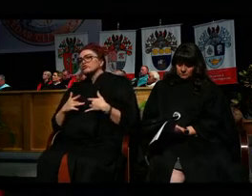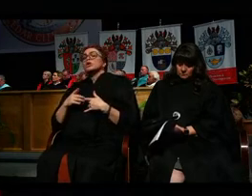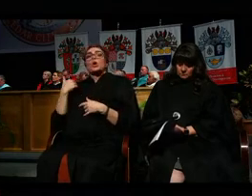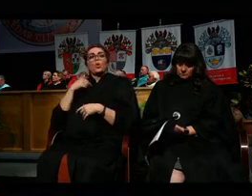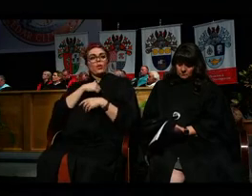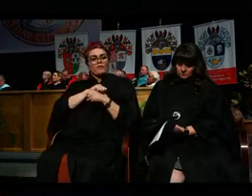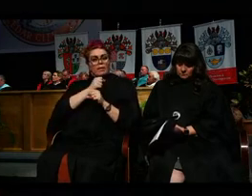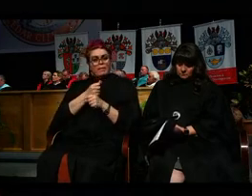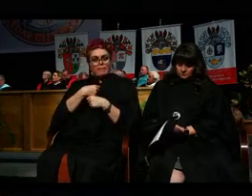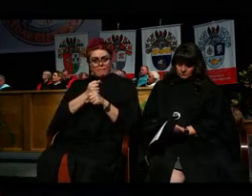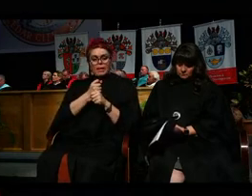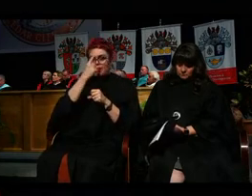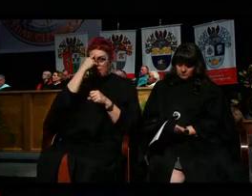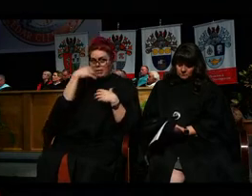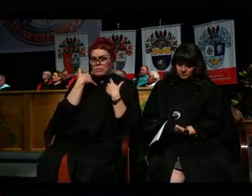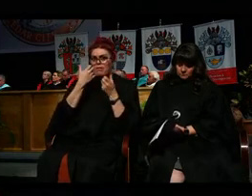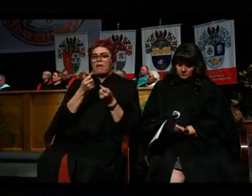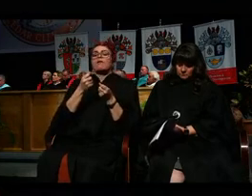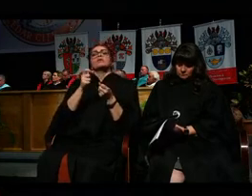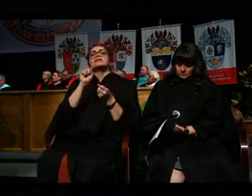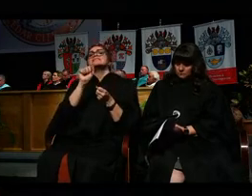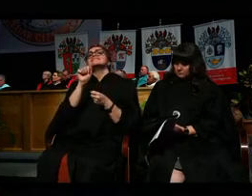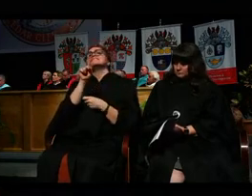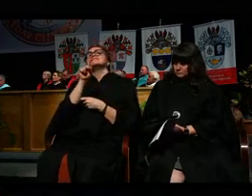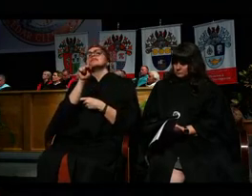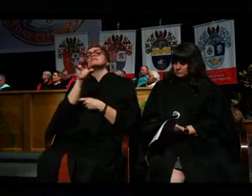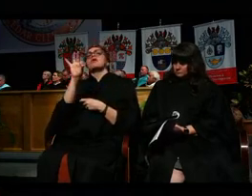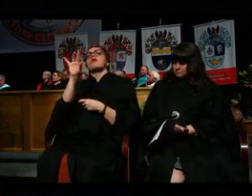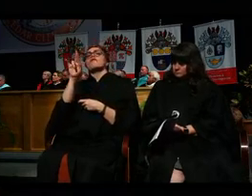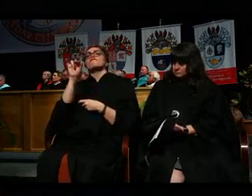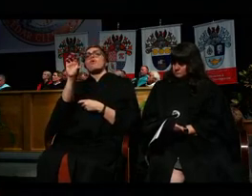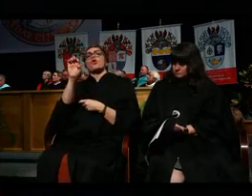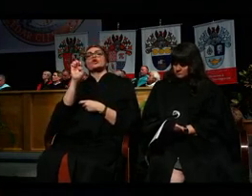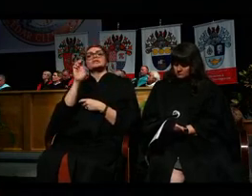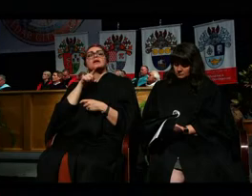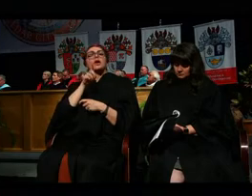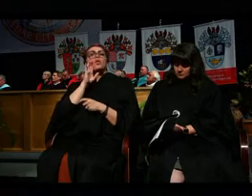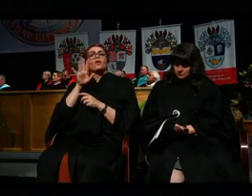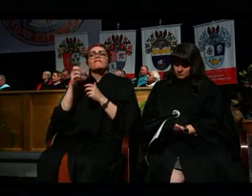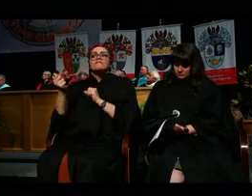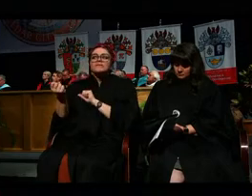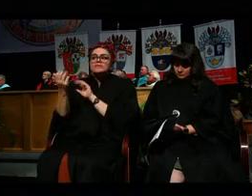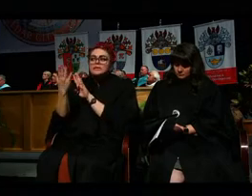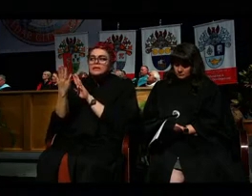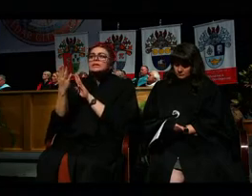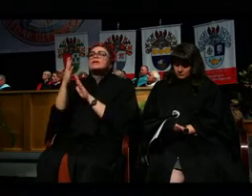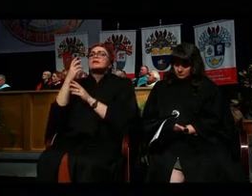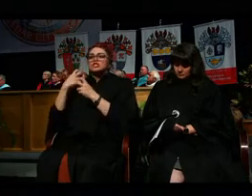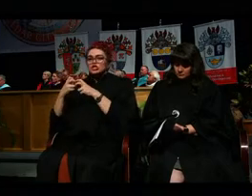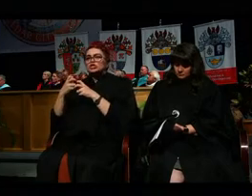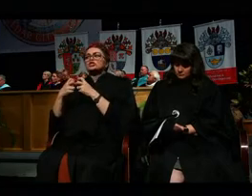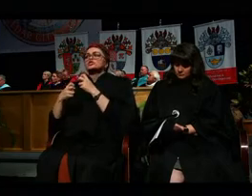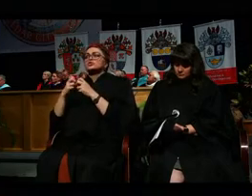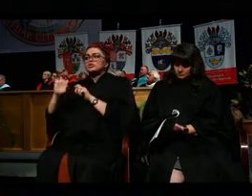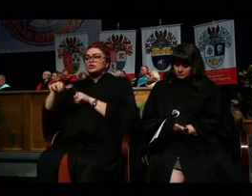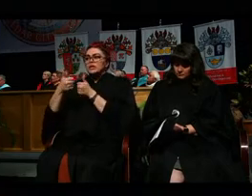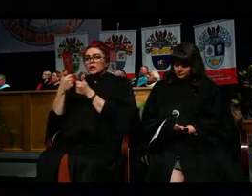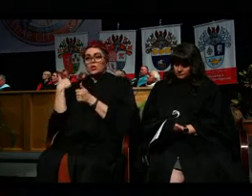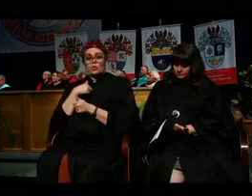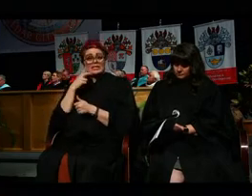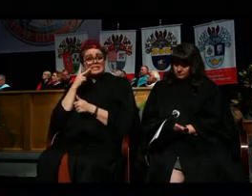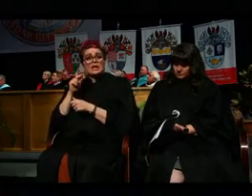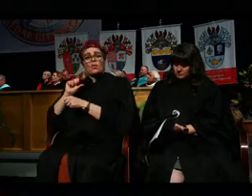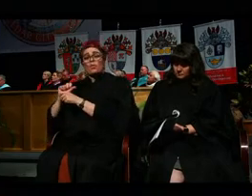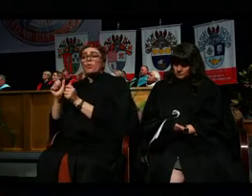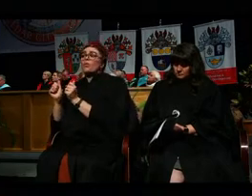found innovative solutions to confront the mental health challenges our students are facing, and work with student leaders to bring a student health